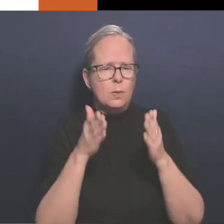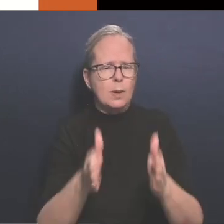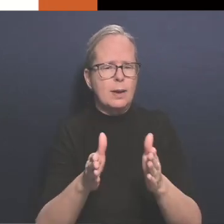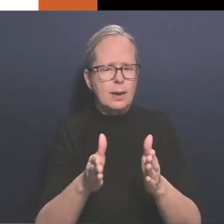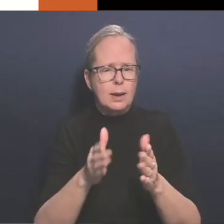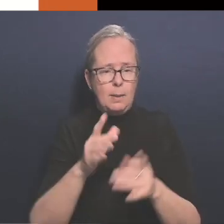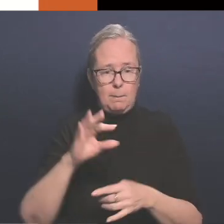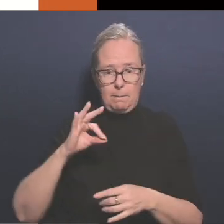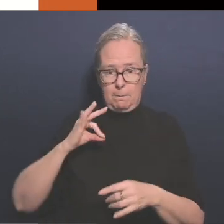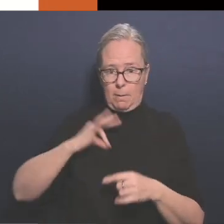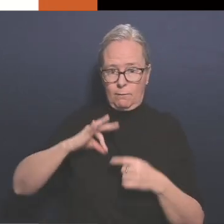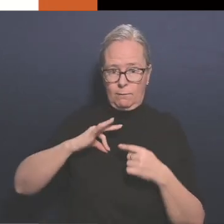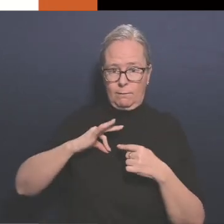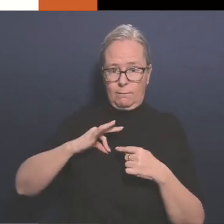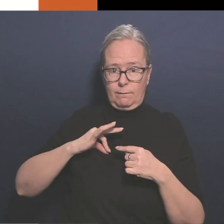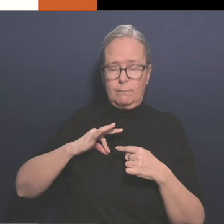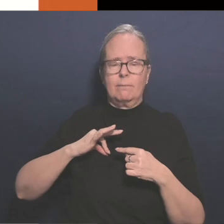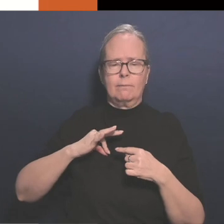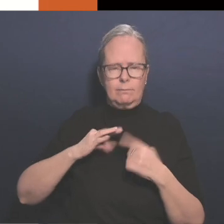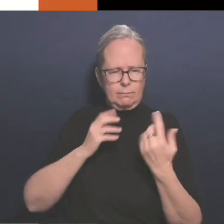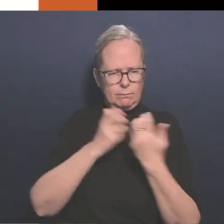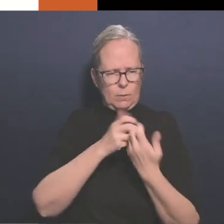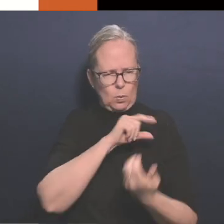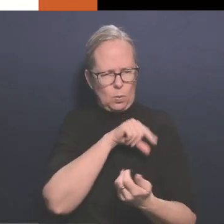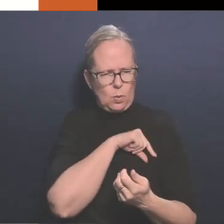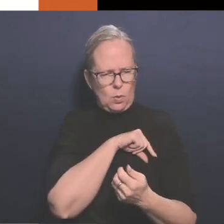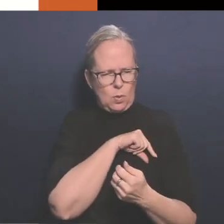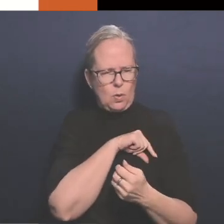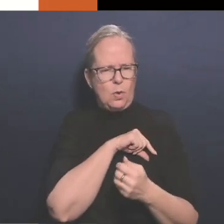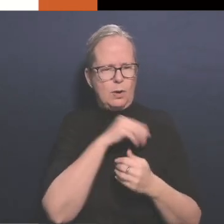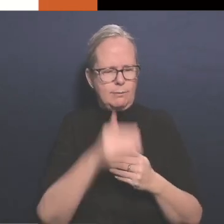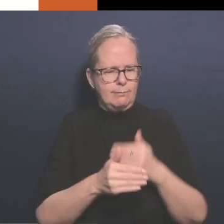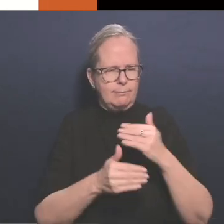Okay, great. Are there any more questions, Jenny?